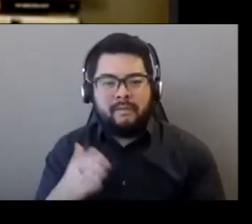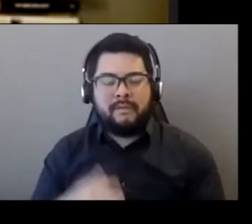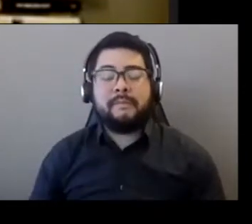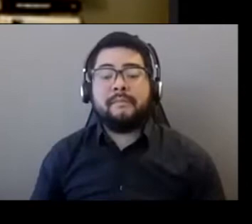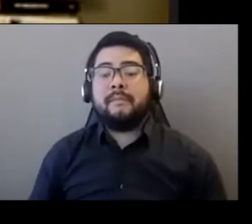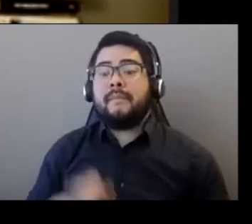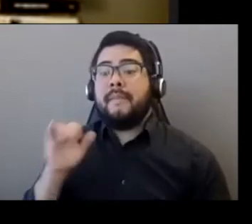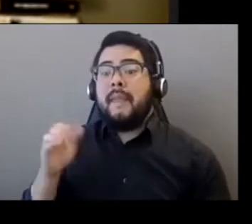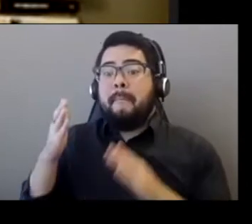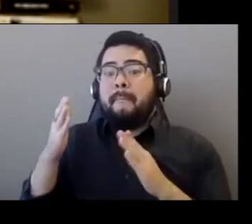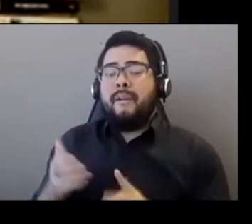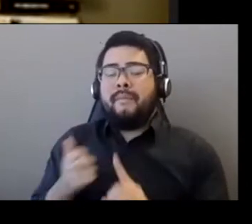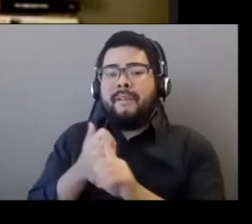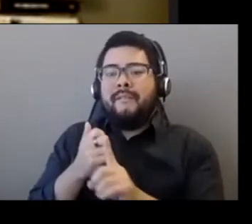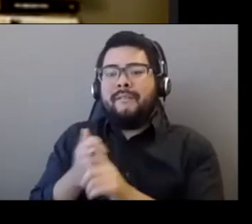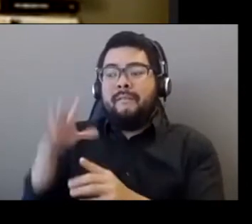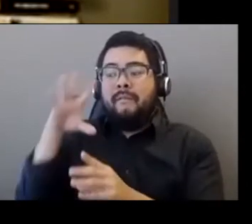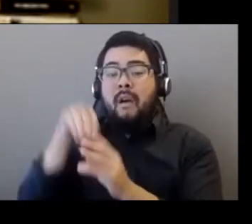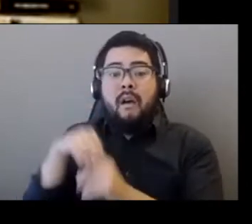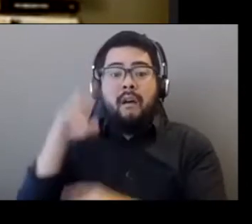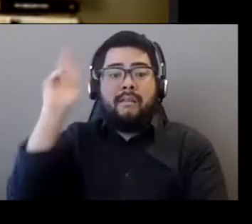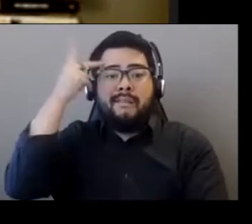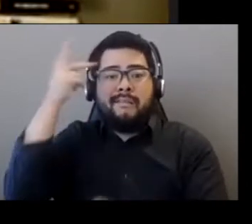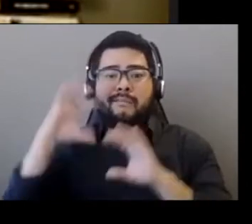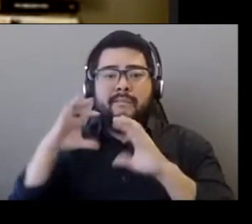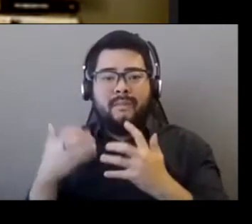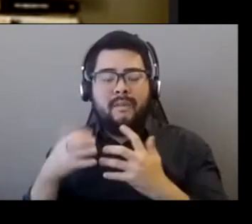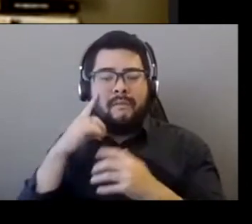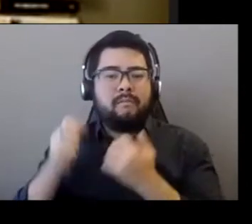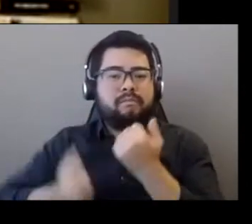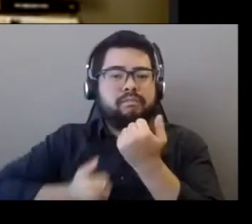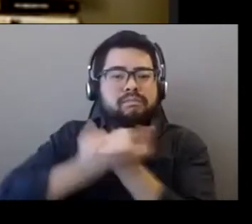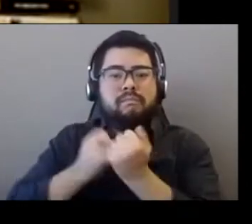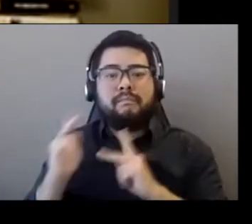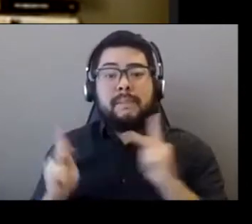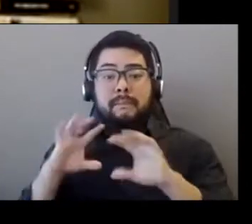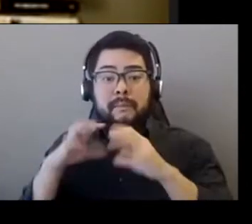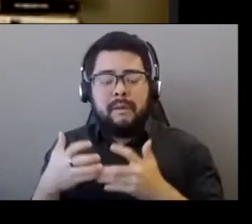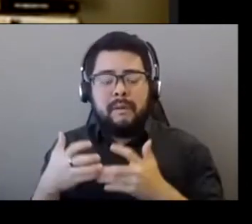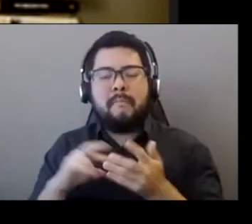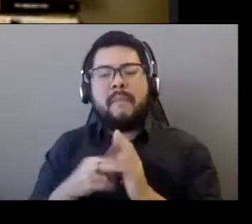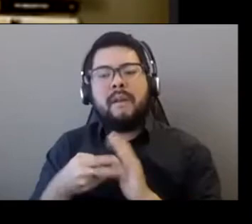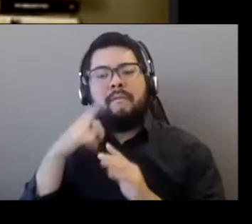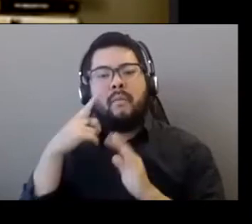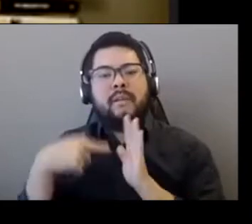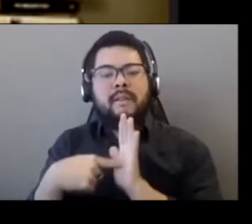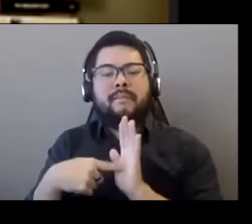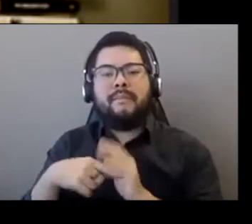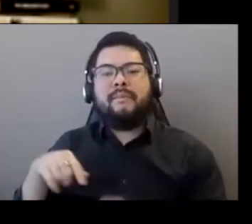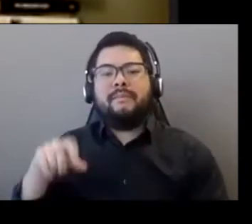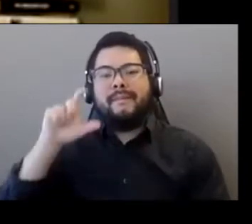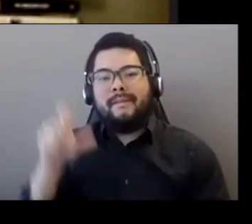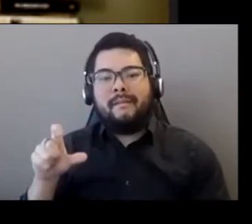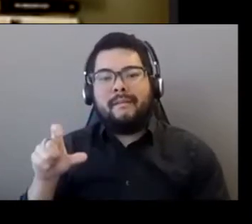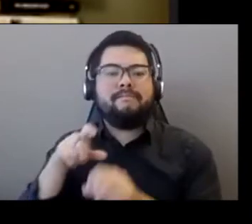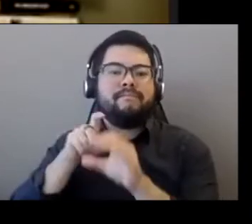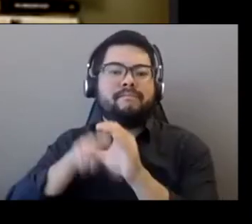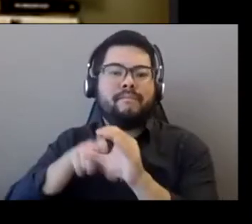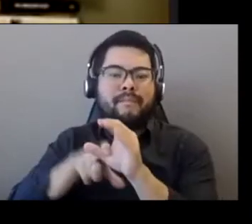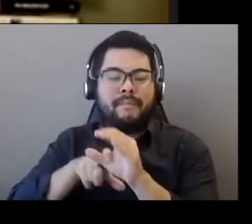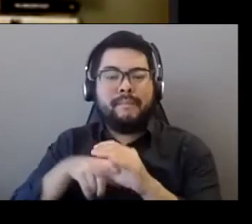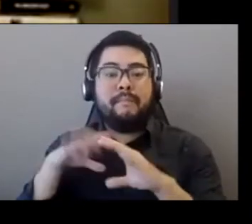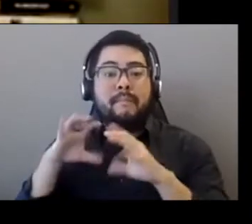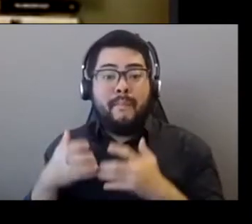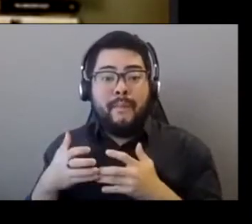the political party of the people. In other words, he's talking about the Italian Communist Party. He's talking about what